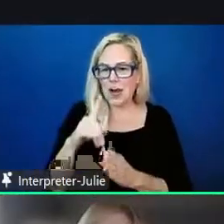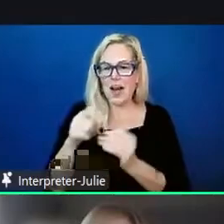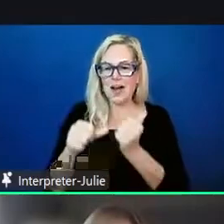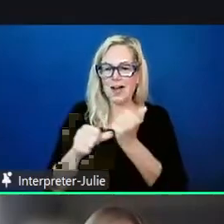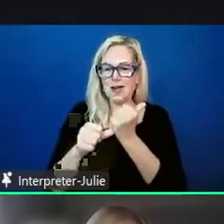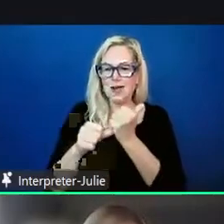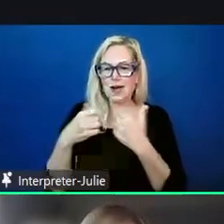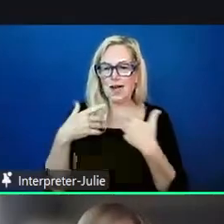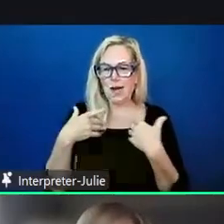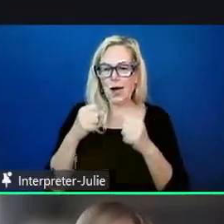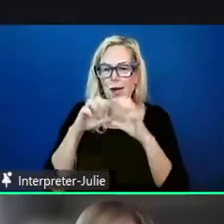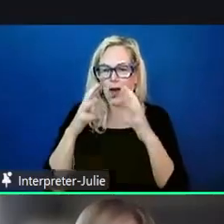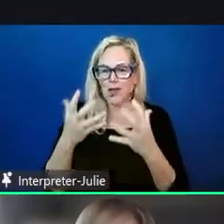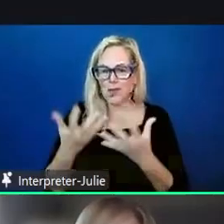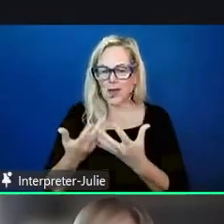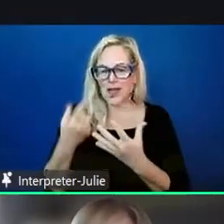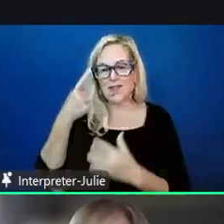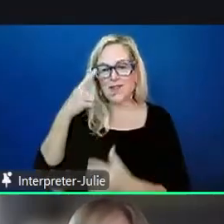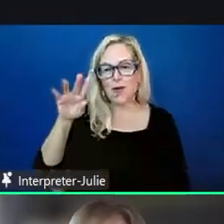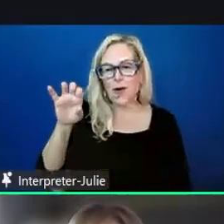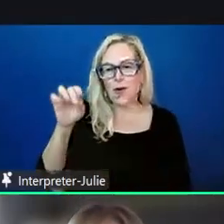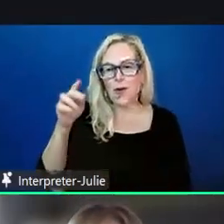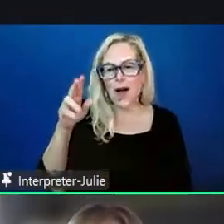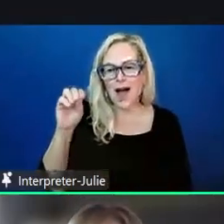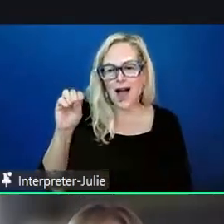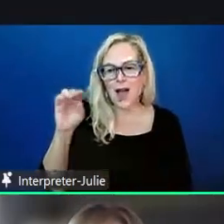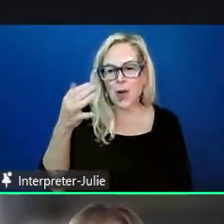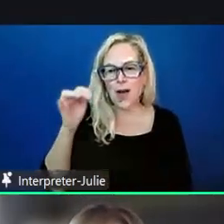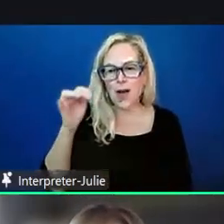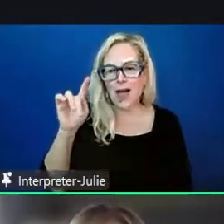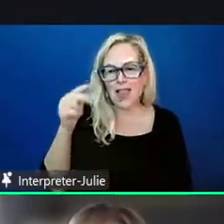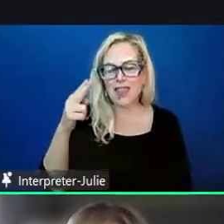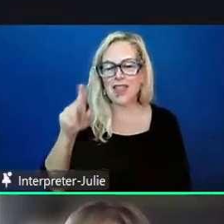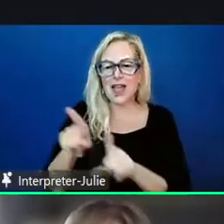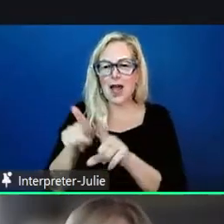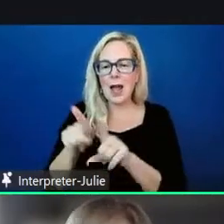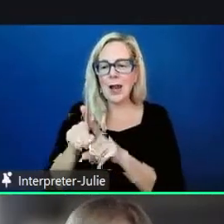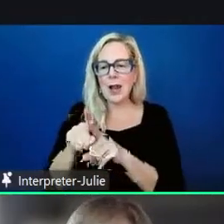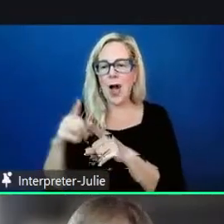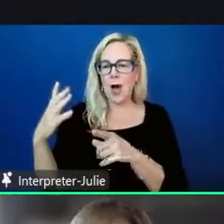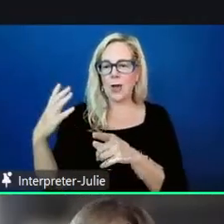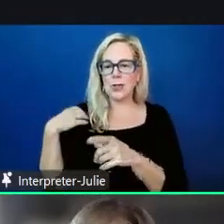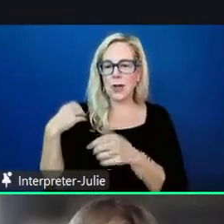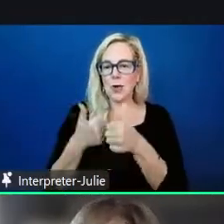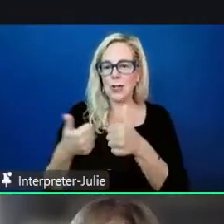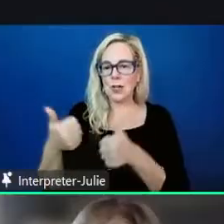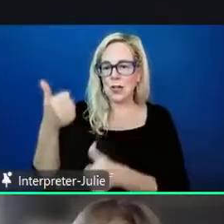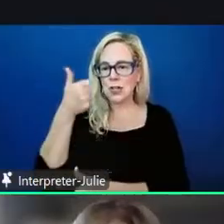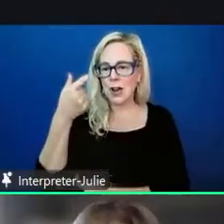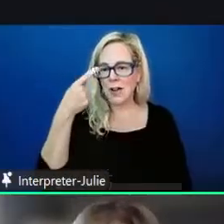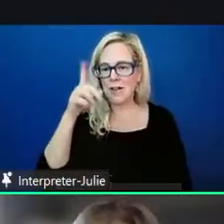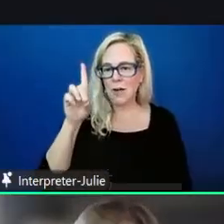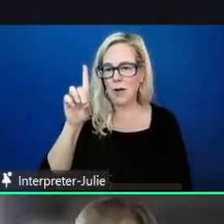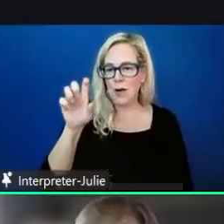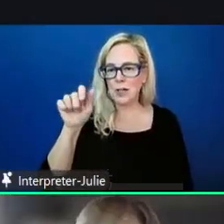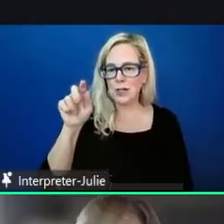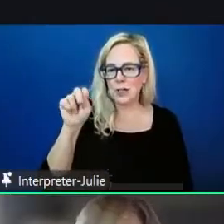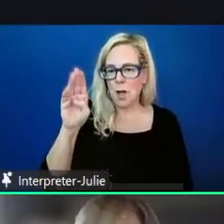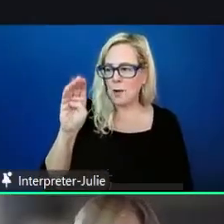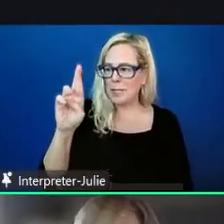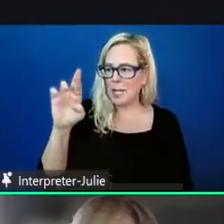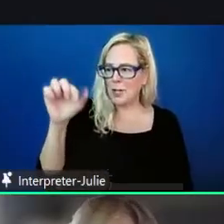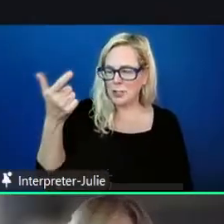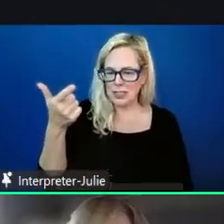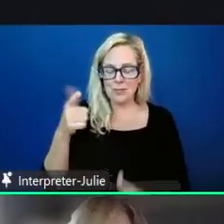health system in the state of Ohio. And I'm also the chair of the DAWN BRG, which are two acronyms that I want to explain.